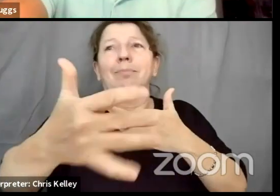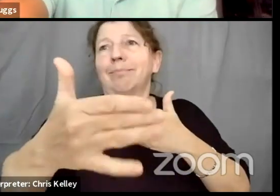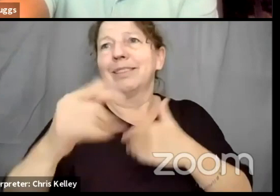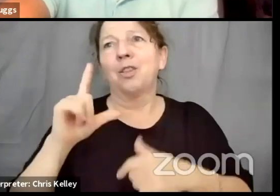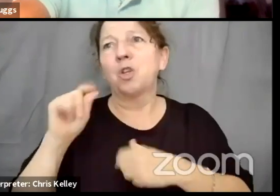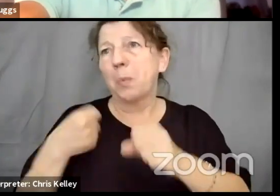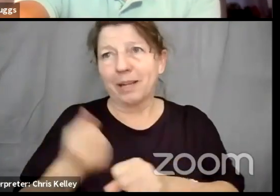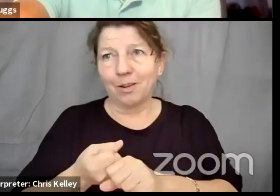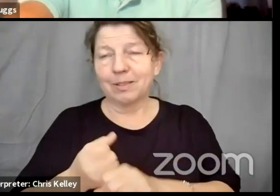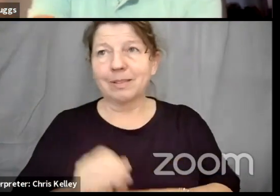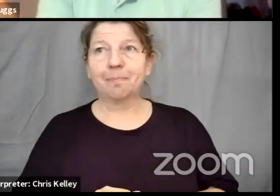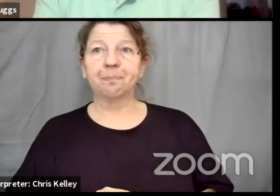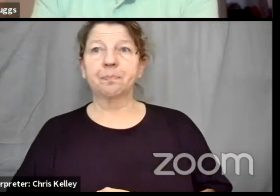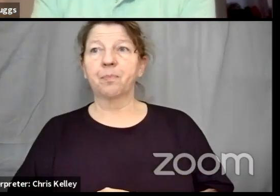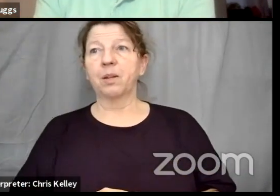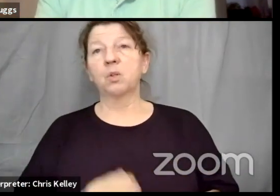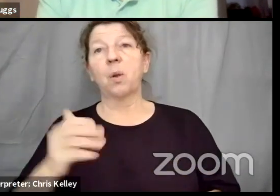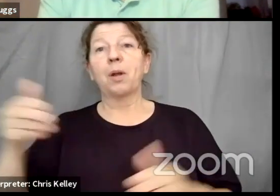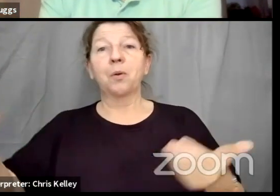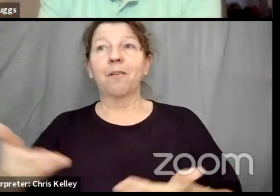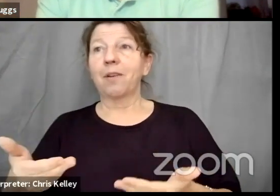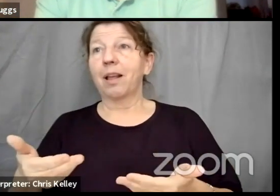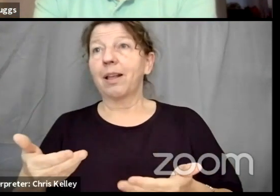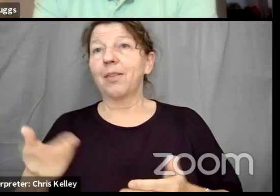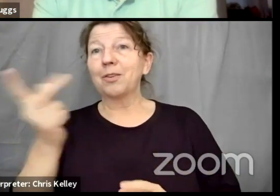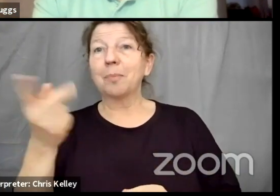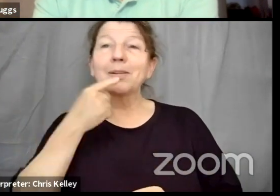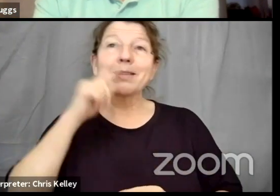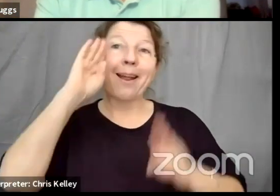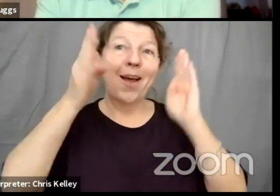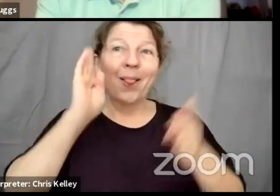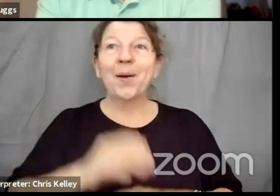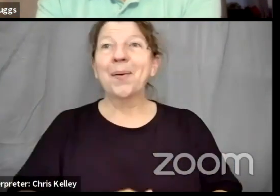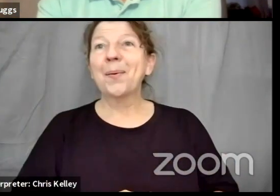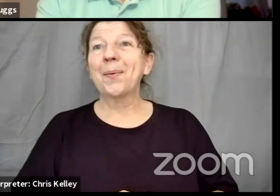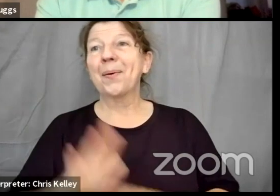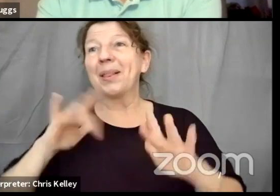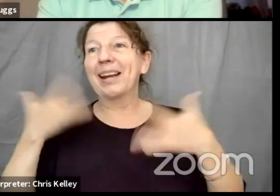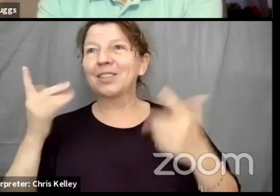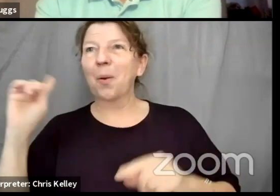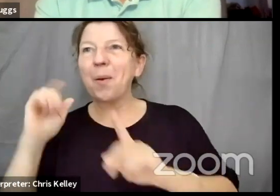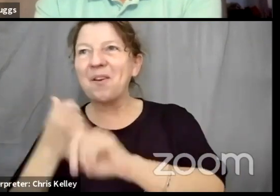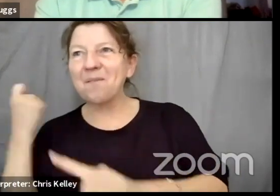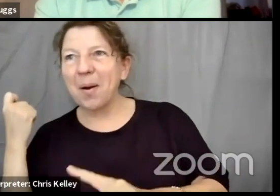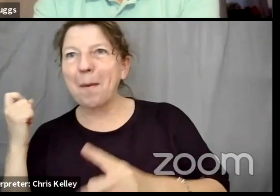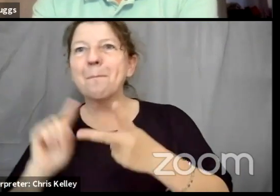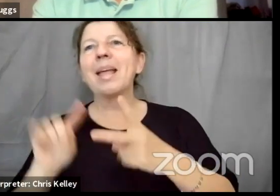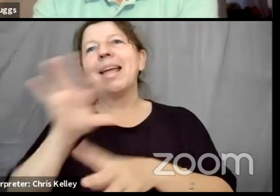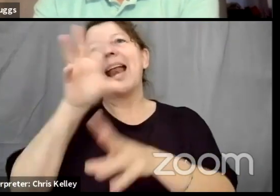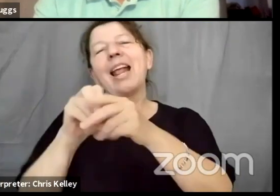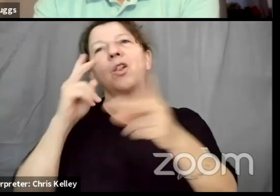years. So I'd like to invite Heather and James to say hello, let us know where you're zooming in from today, and include a